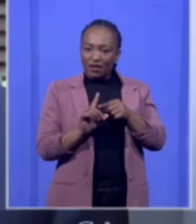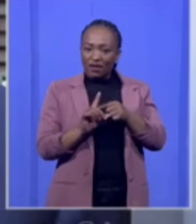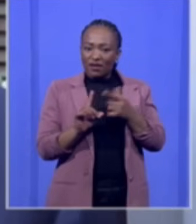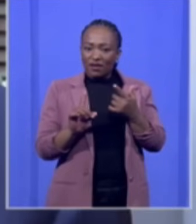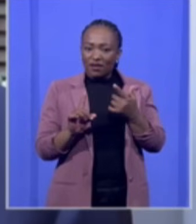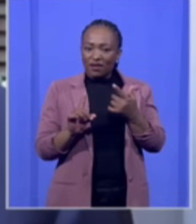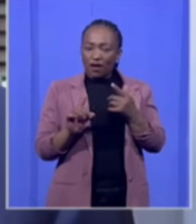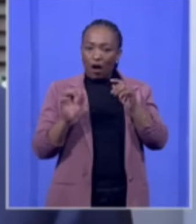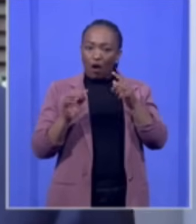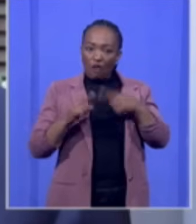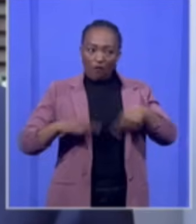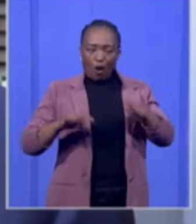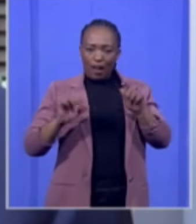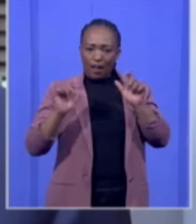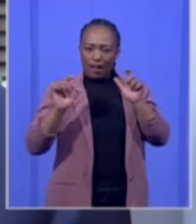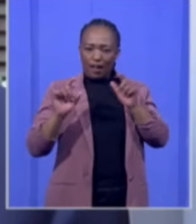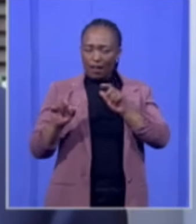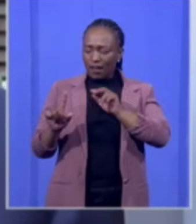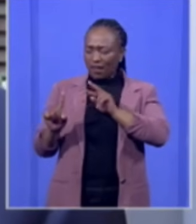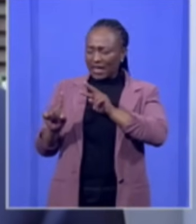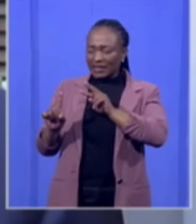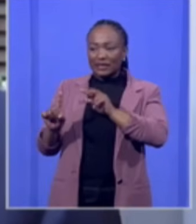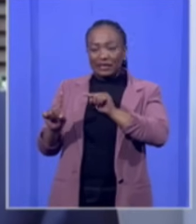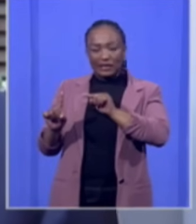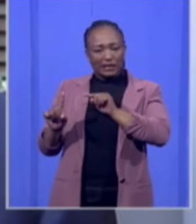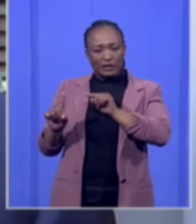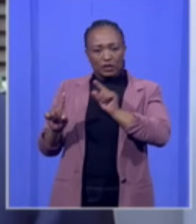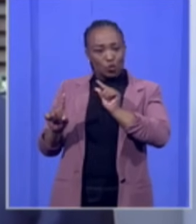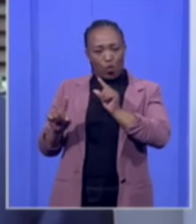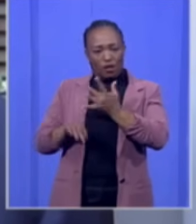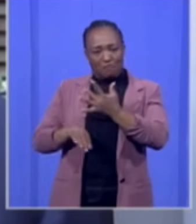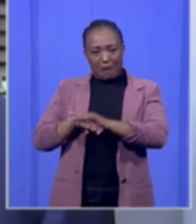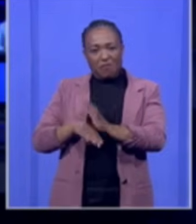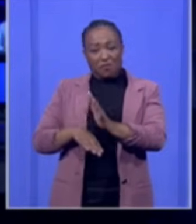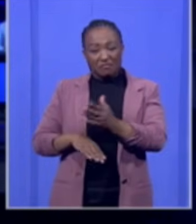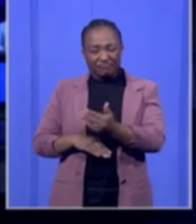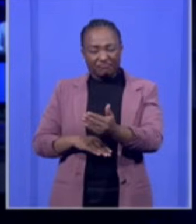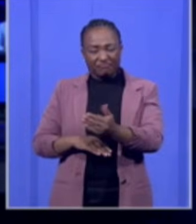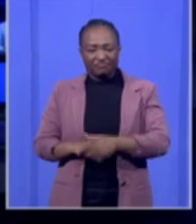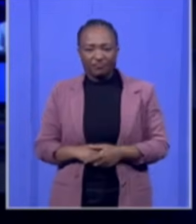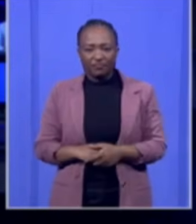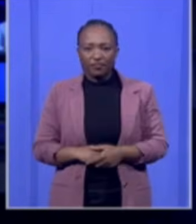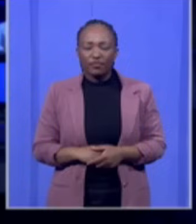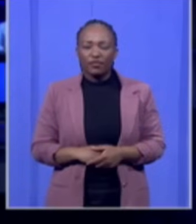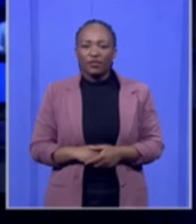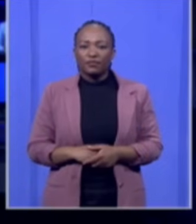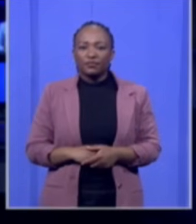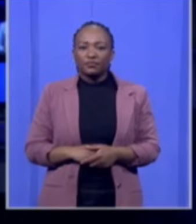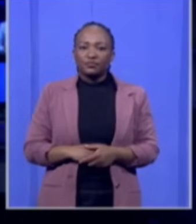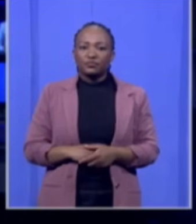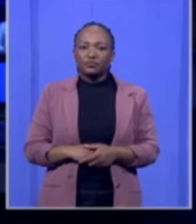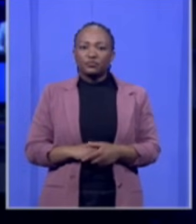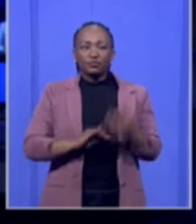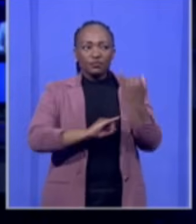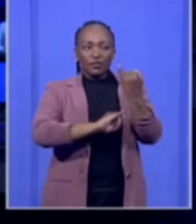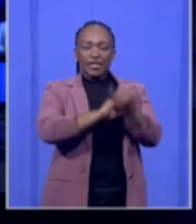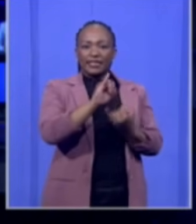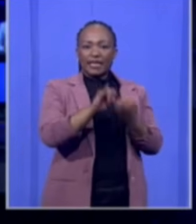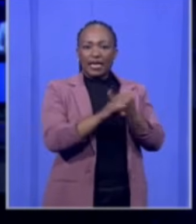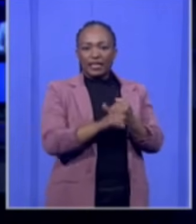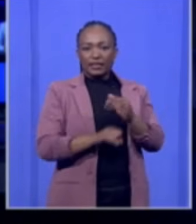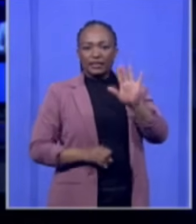an alert to all of us that sooner or later she will leave us. Ditabeng tsa matjhaba mui re fumana hore majoro